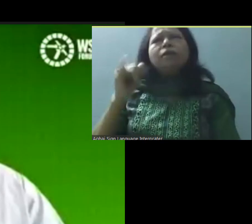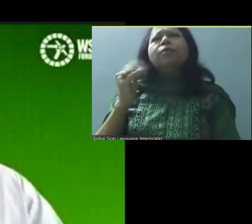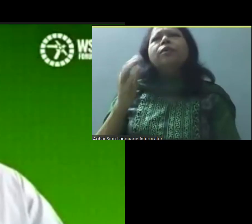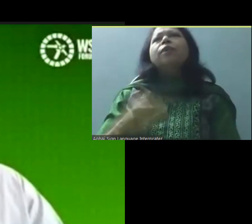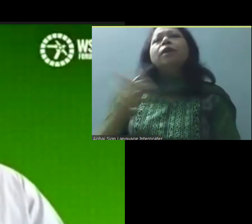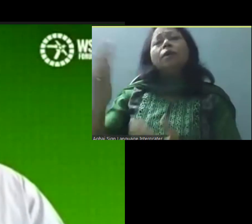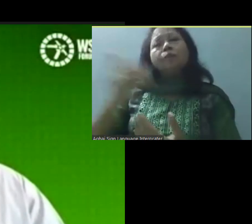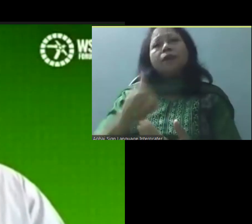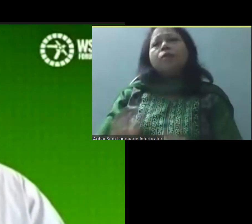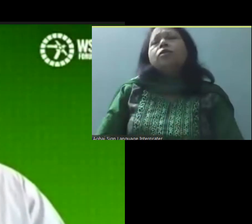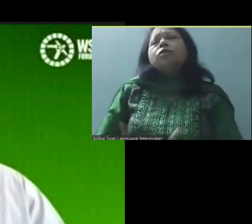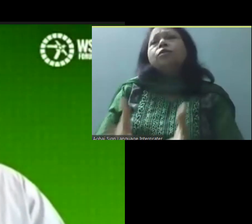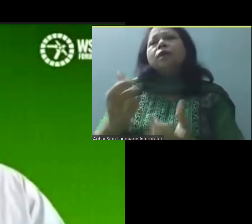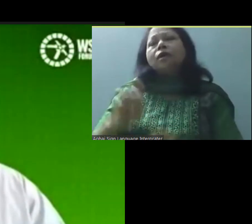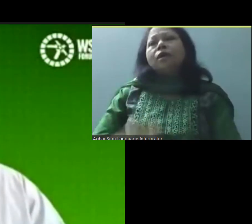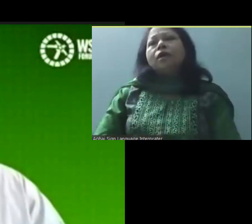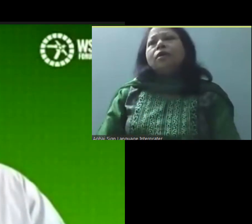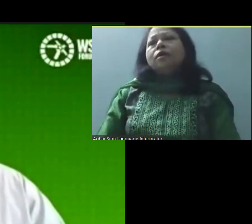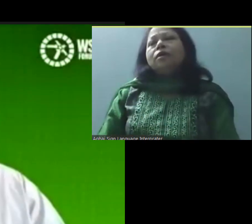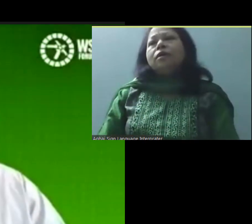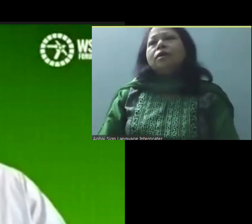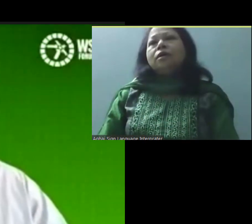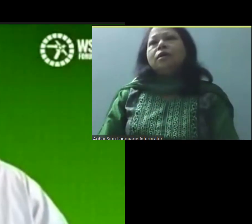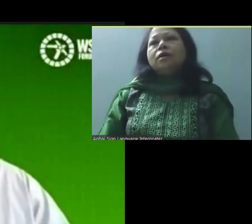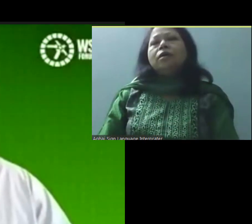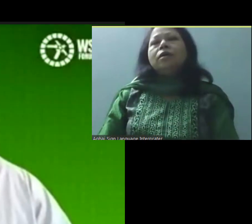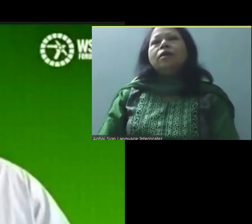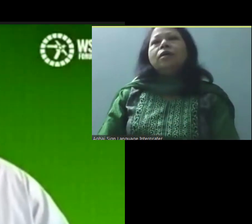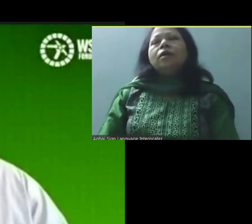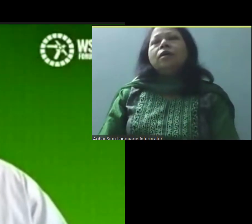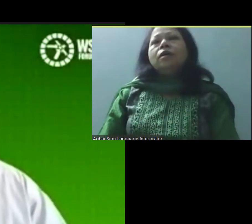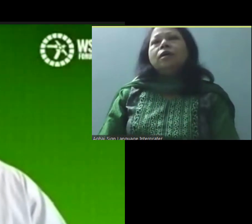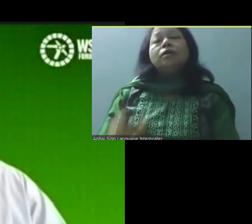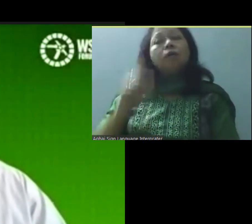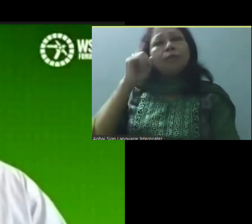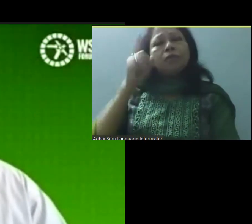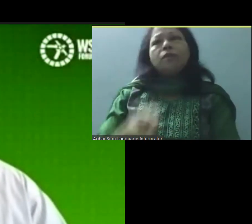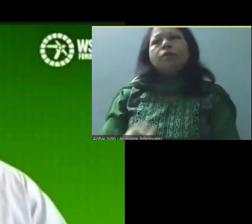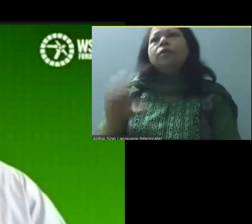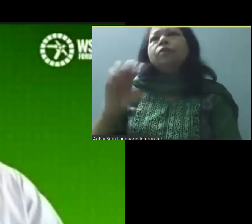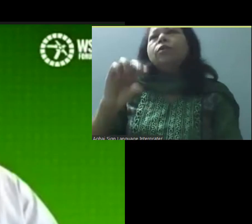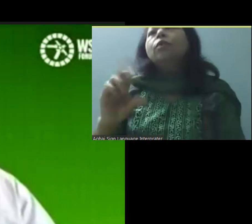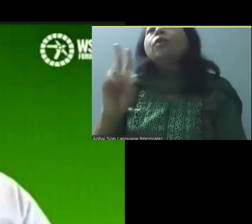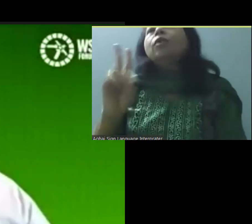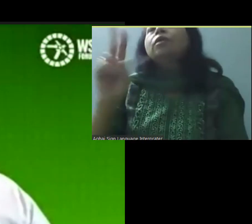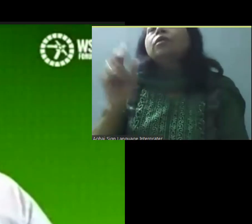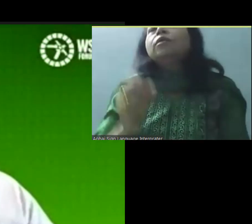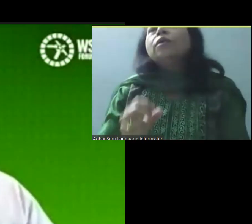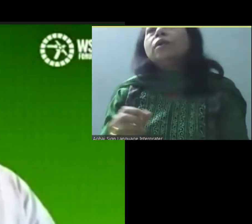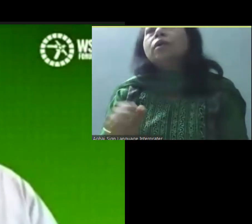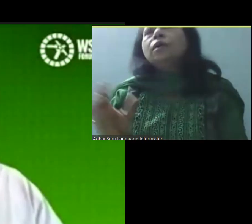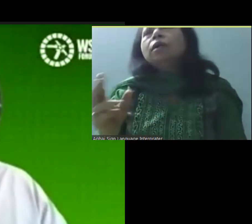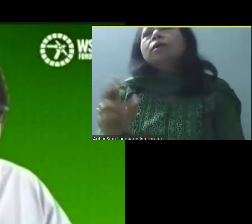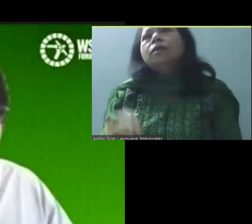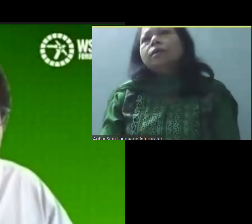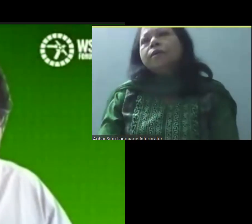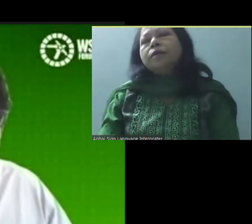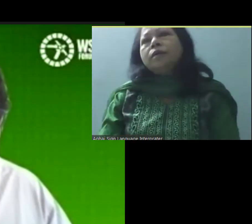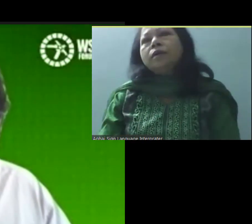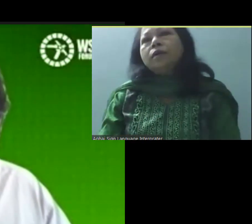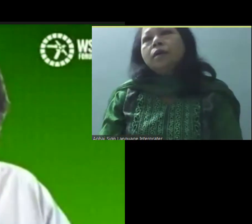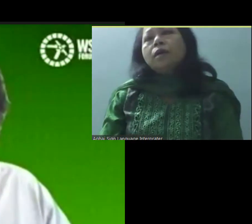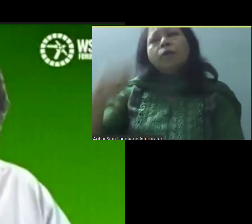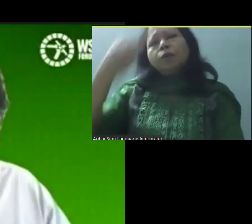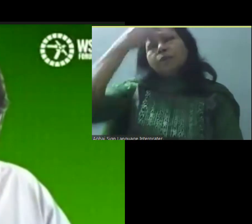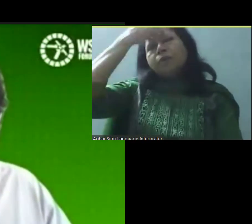we begin, so let us take an account because as we divulge down into deeper and deeper into the main challenge of